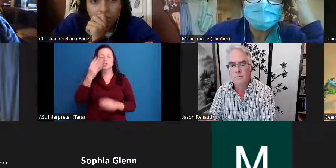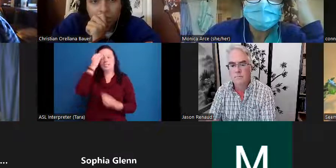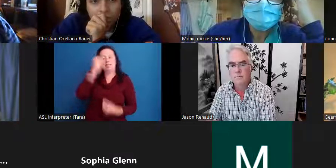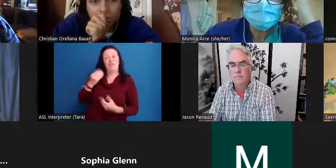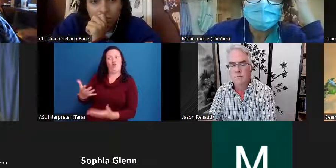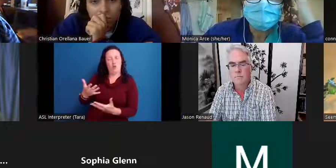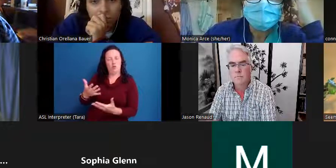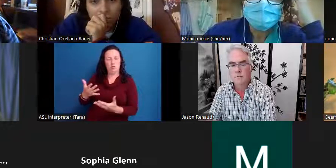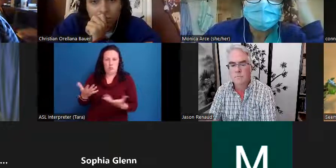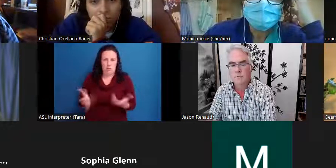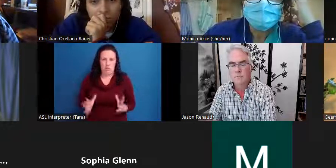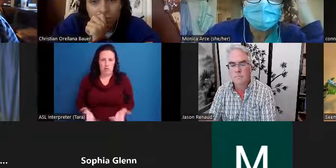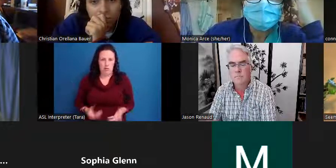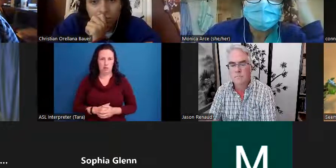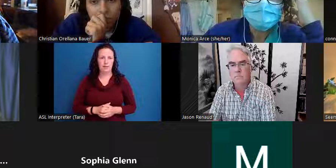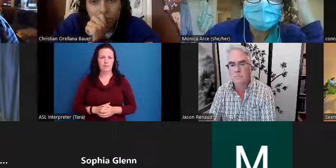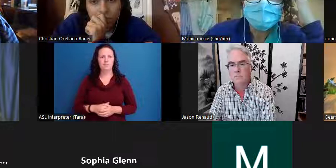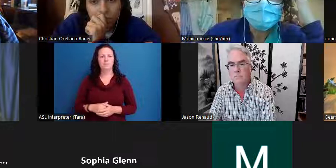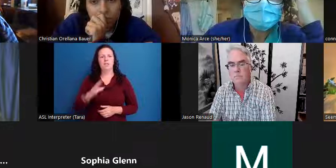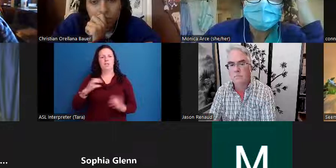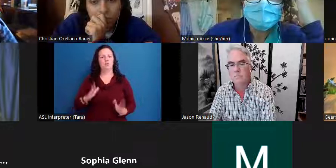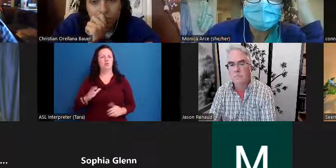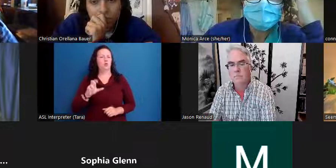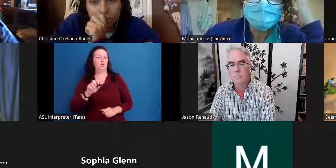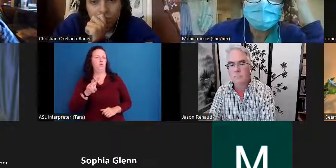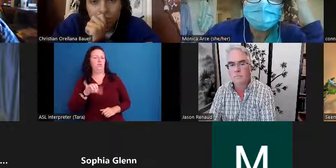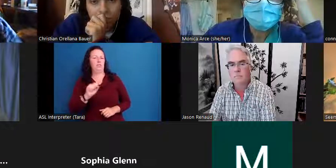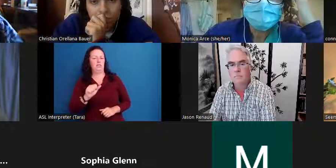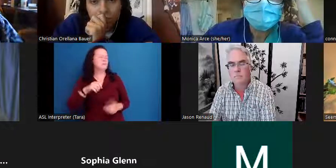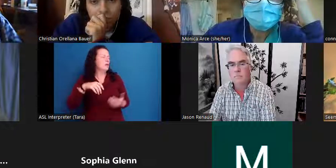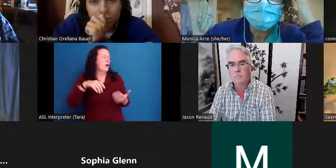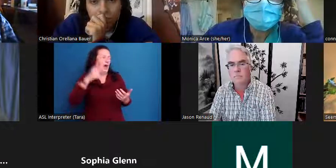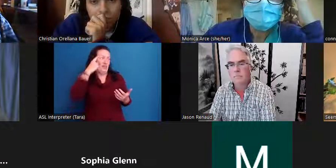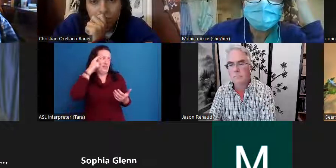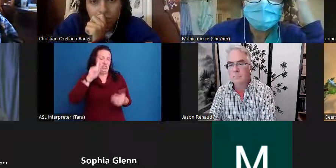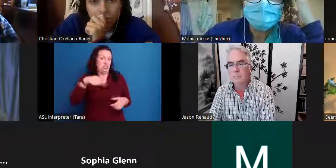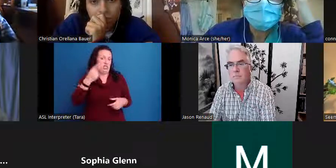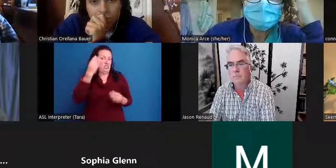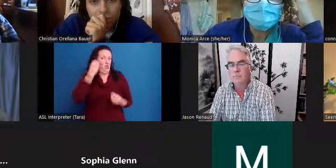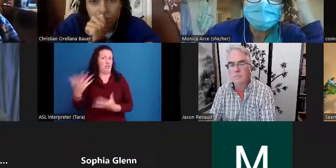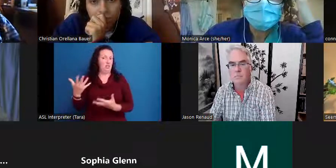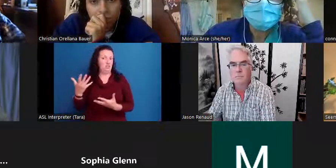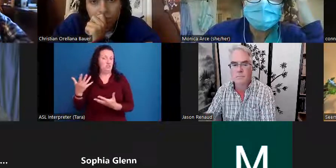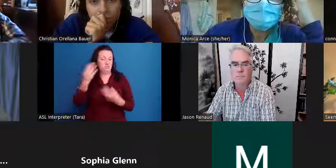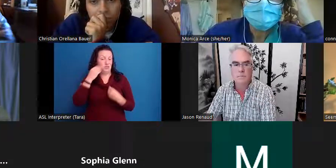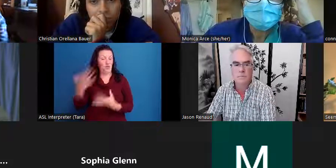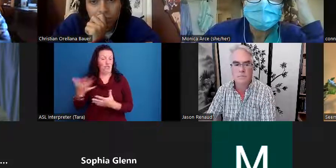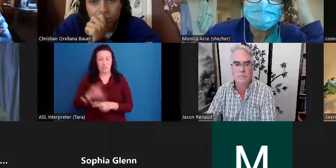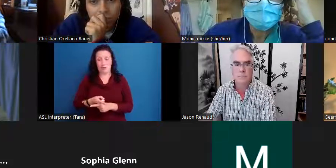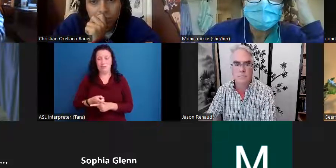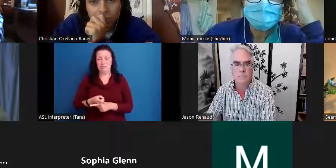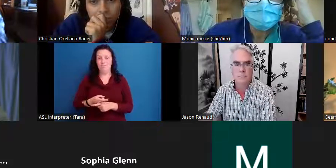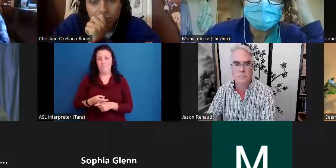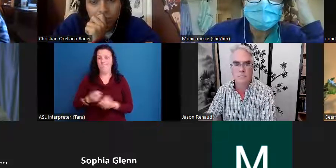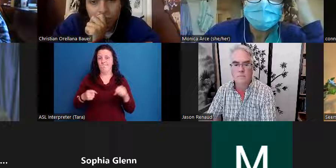Commissioner Lavisa? Yeah, I think that this is just notification, right, Dan? This is really more just giving people a